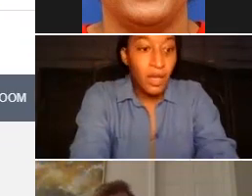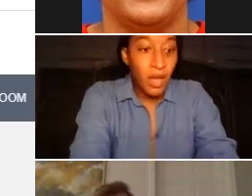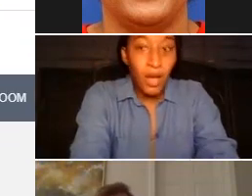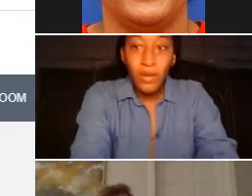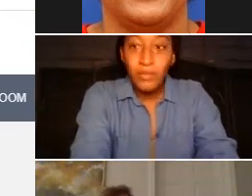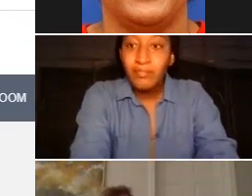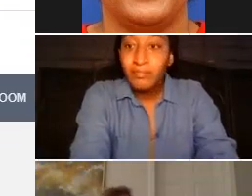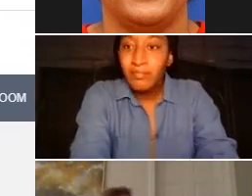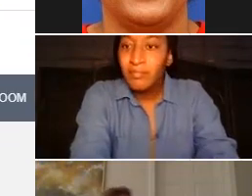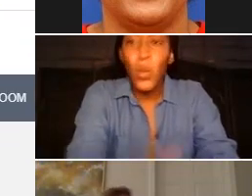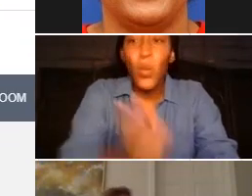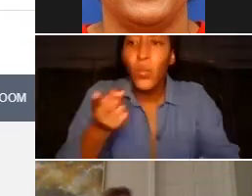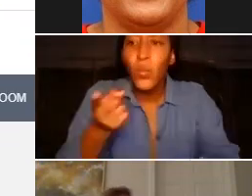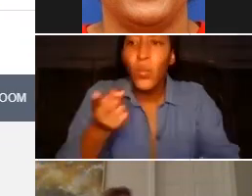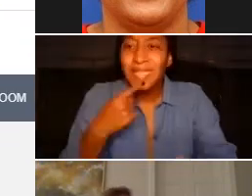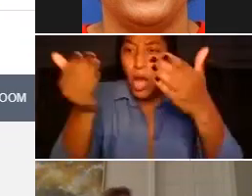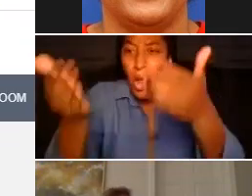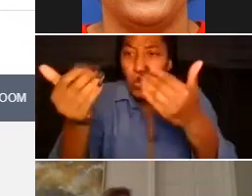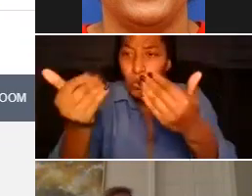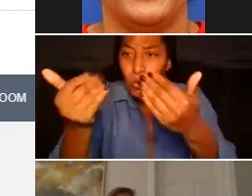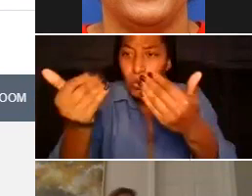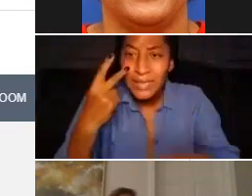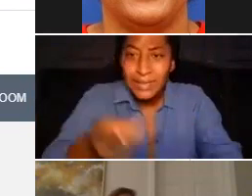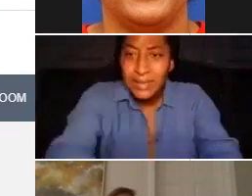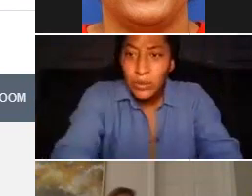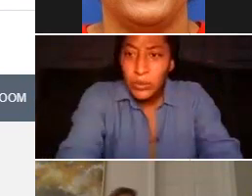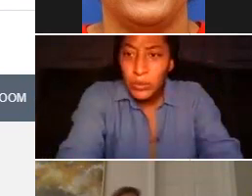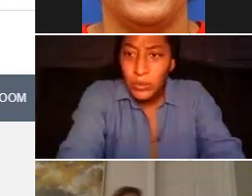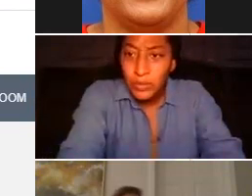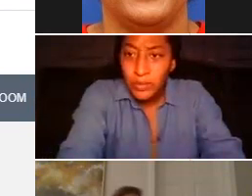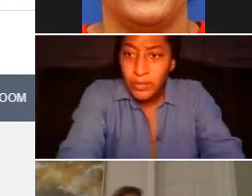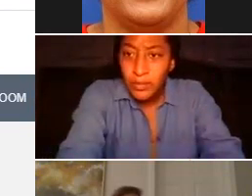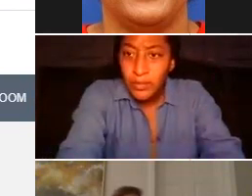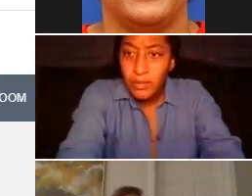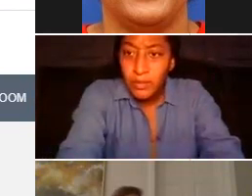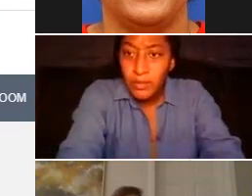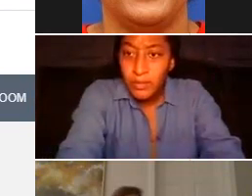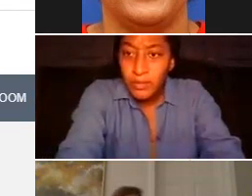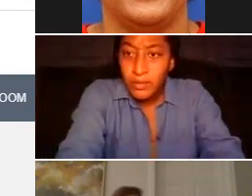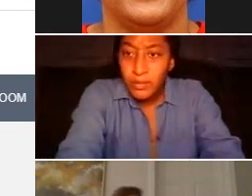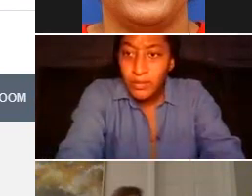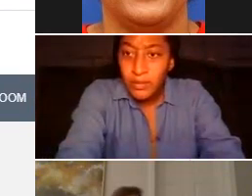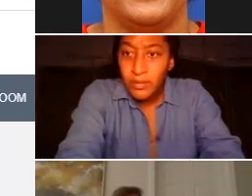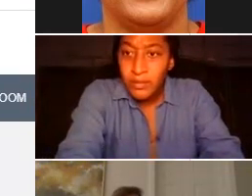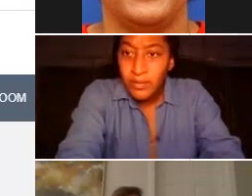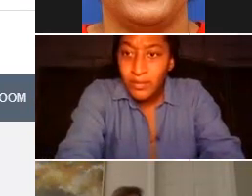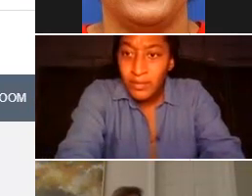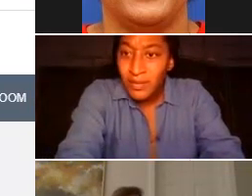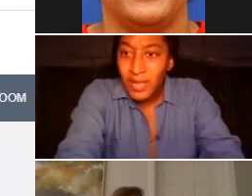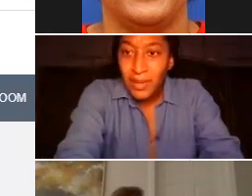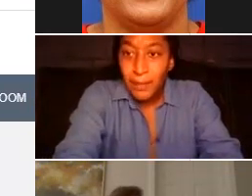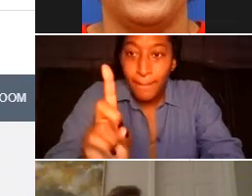Yes, ma'am. Yeah. So at River Parishes, they make students take the physical science